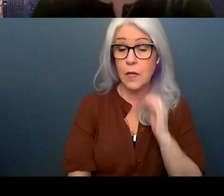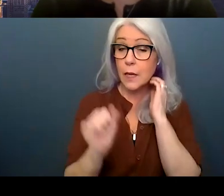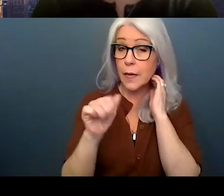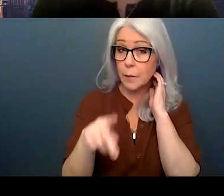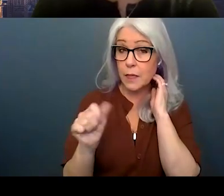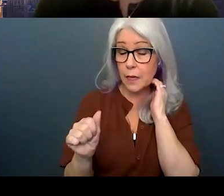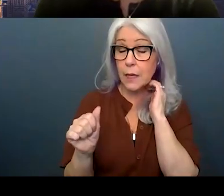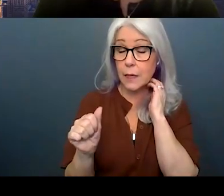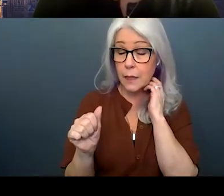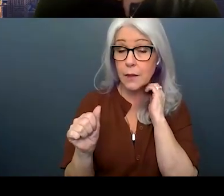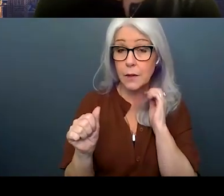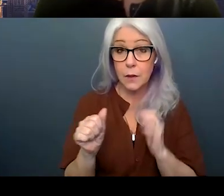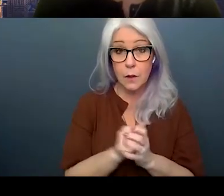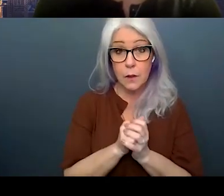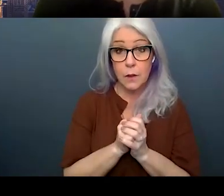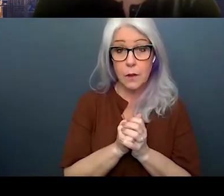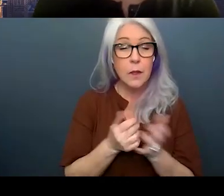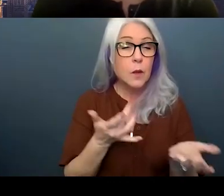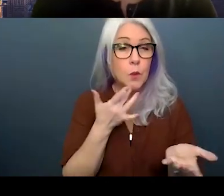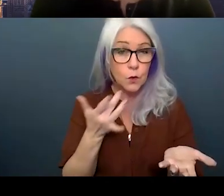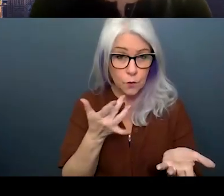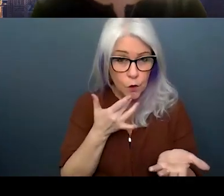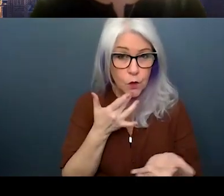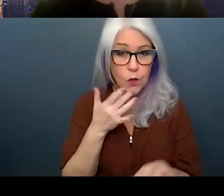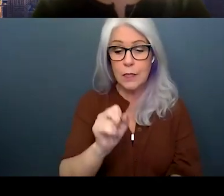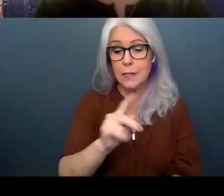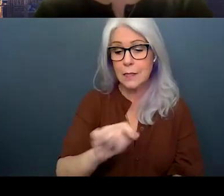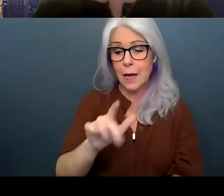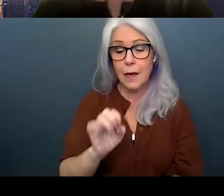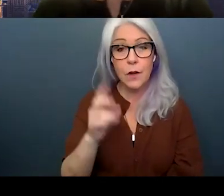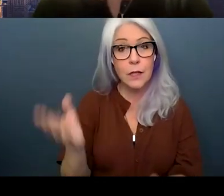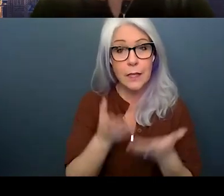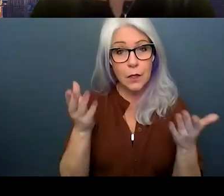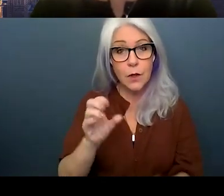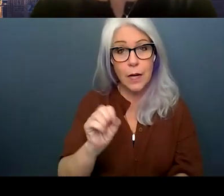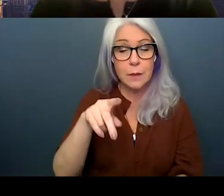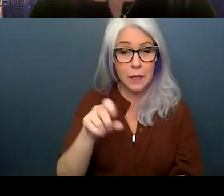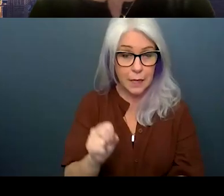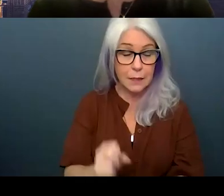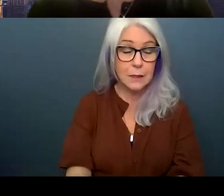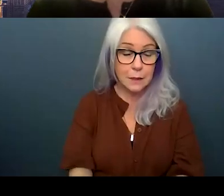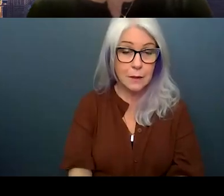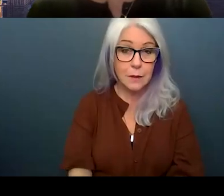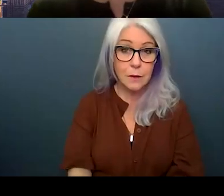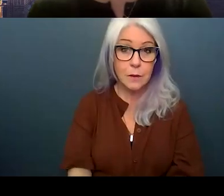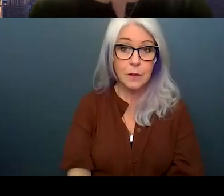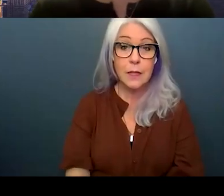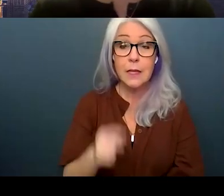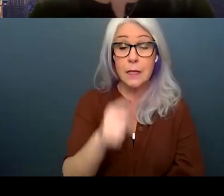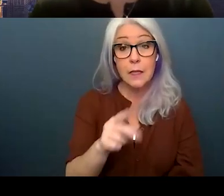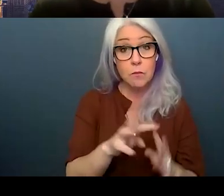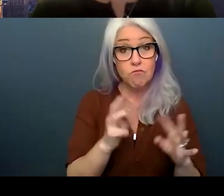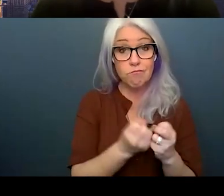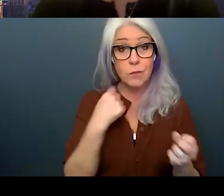APA is the preferred style for most of the faculty here at SPS. Since this webinar was developed specifically